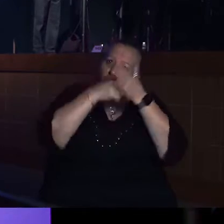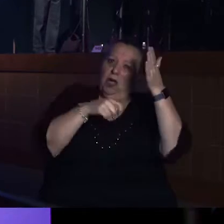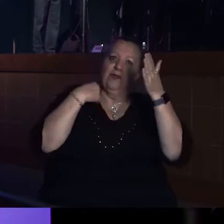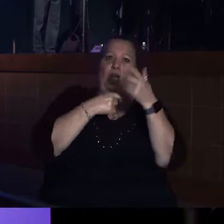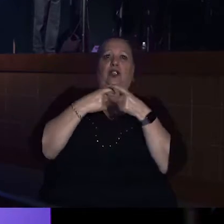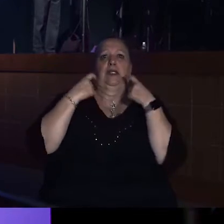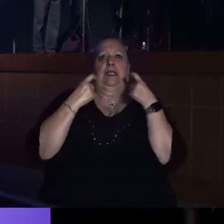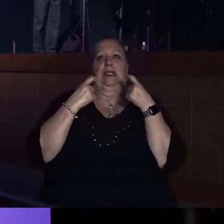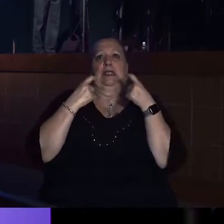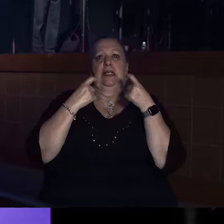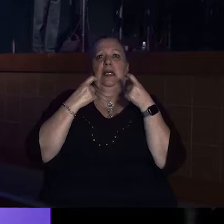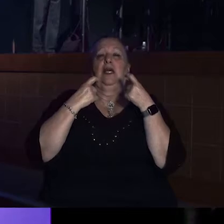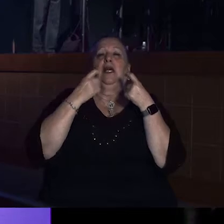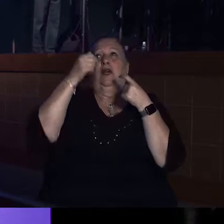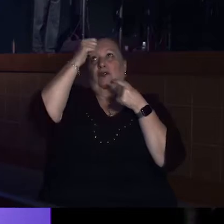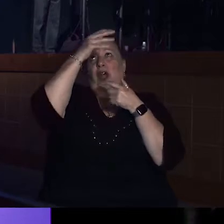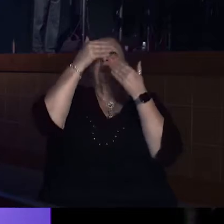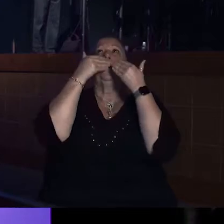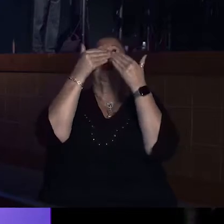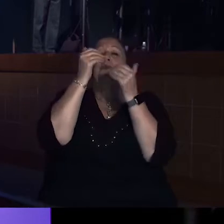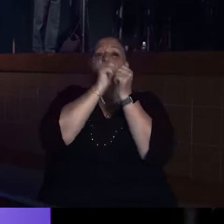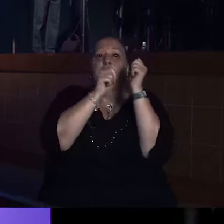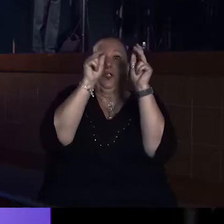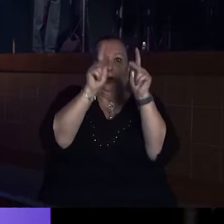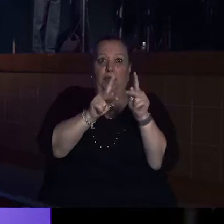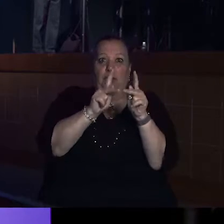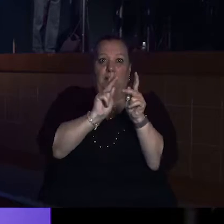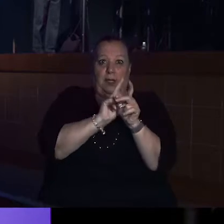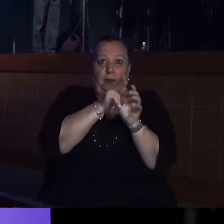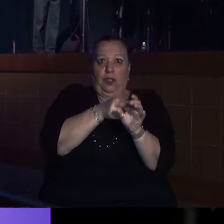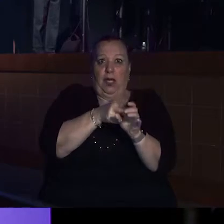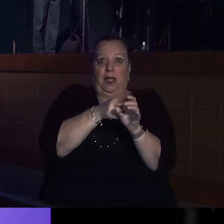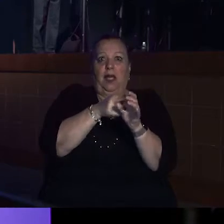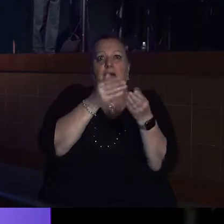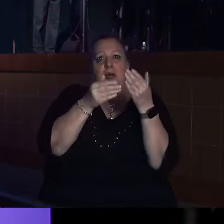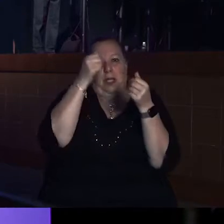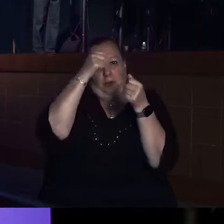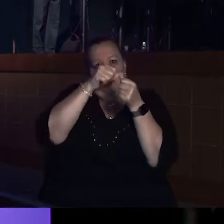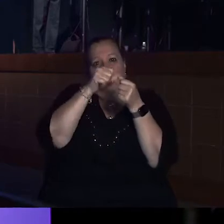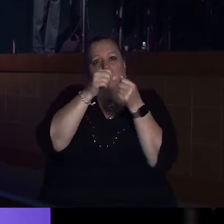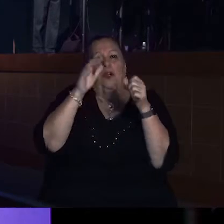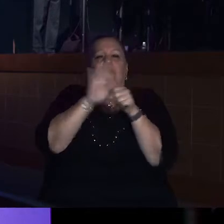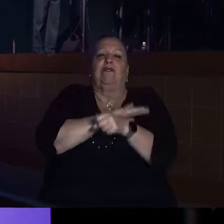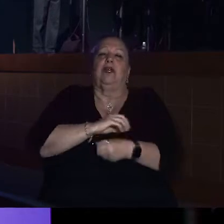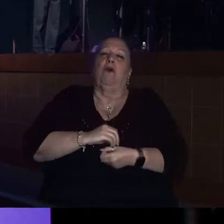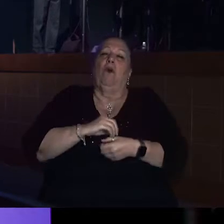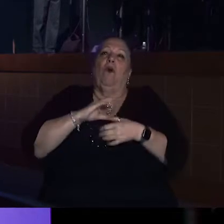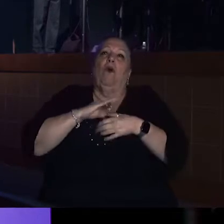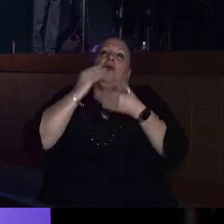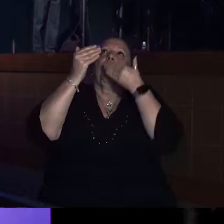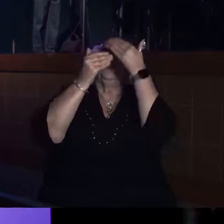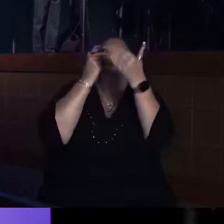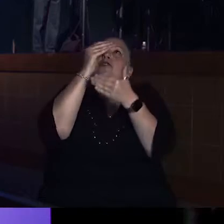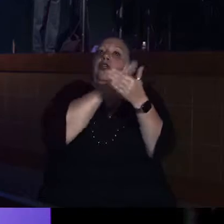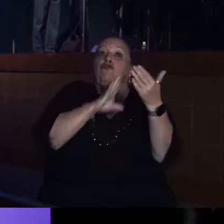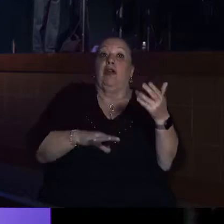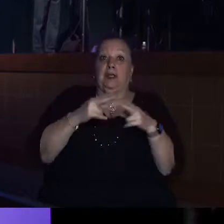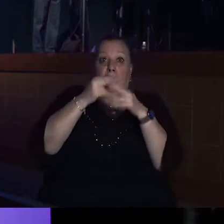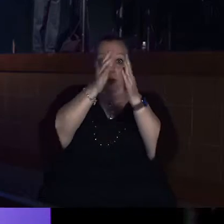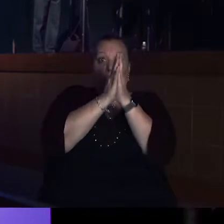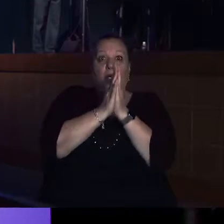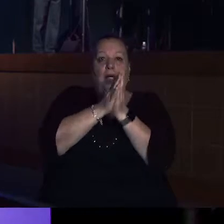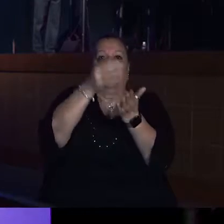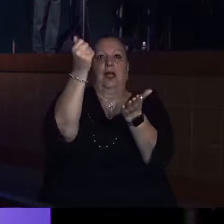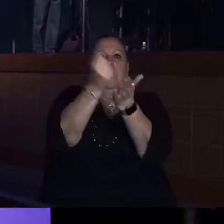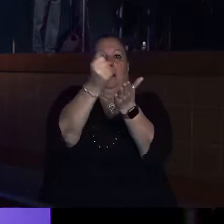you. Be with each person as they partake. May they remember and may they be filled with gratitude. For it's in Christ's name we pray.